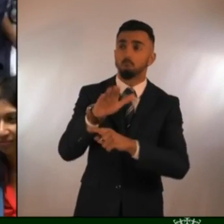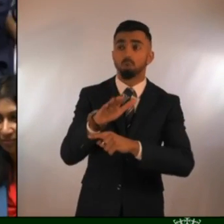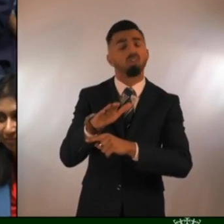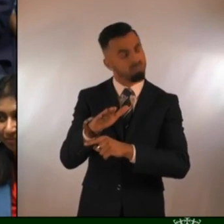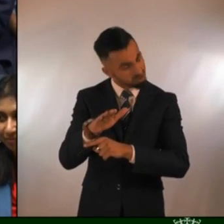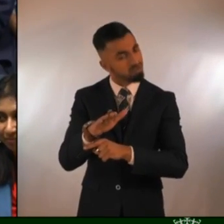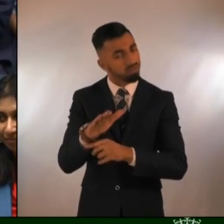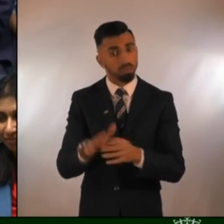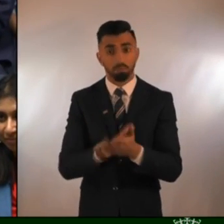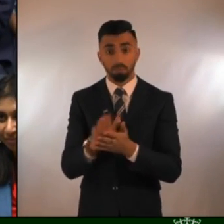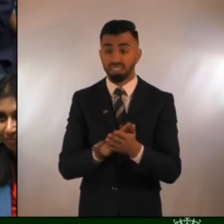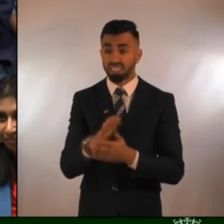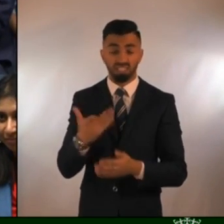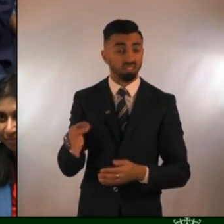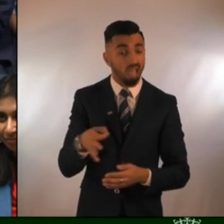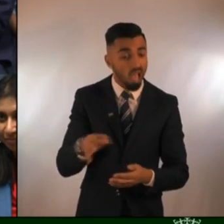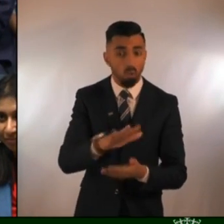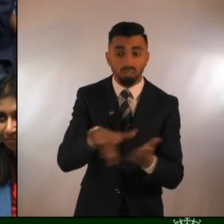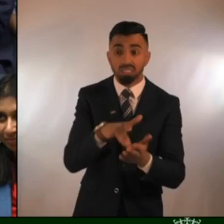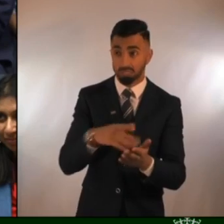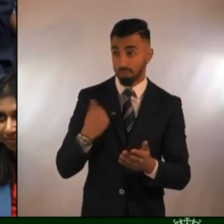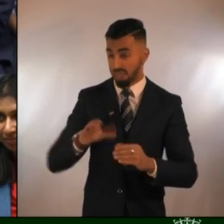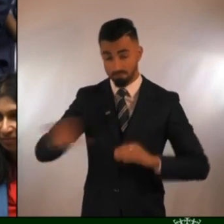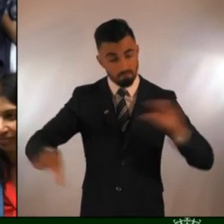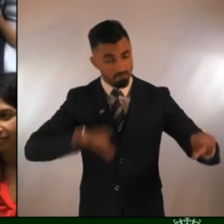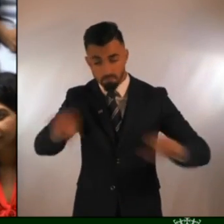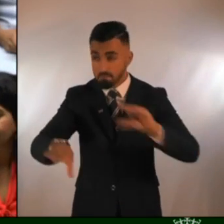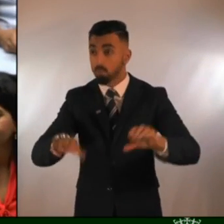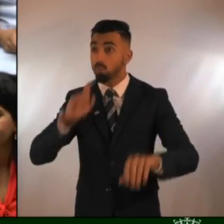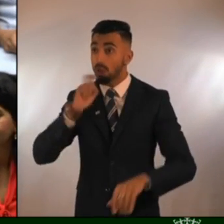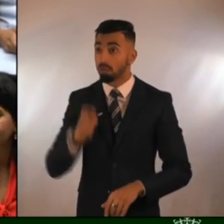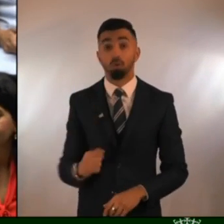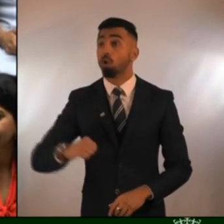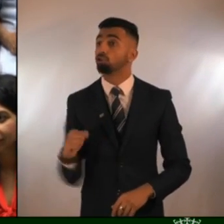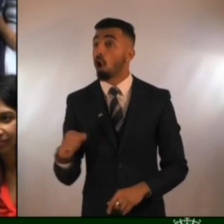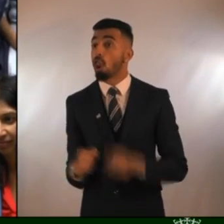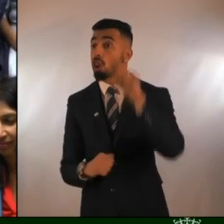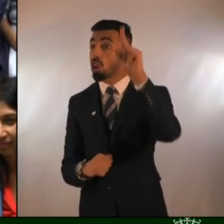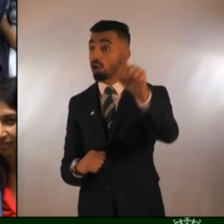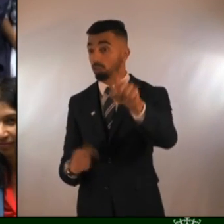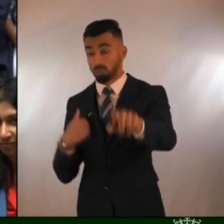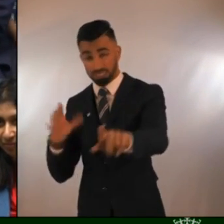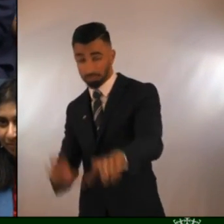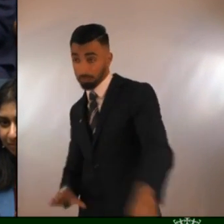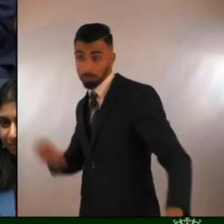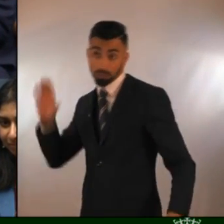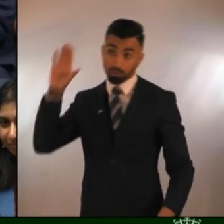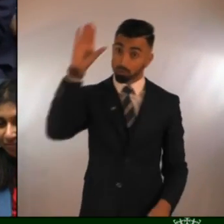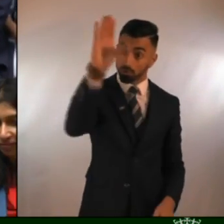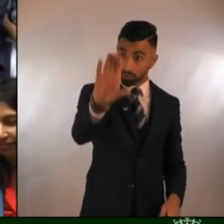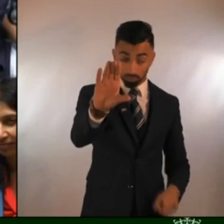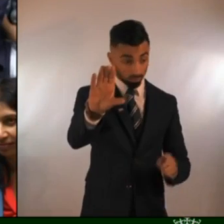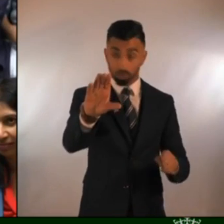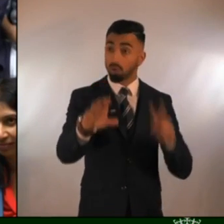Today's budget provides an extra £640 million for the Scottish Government, £360 million for the